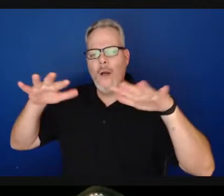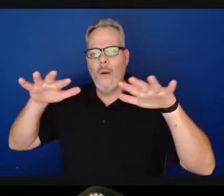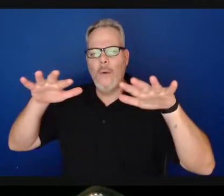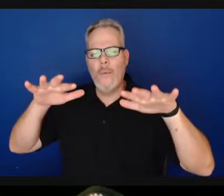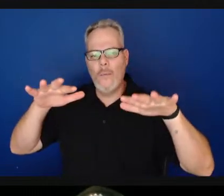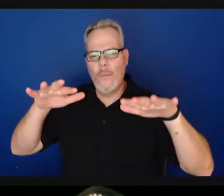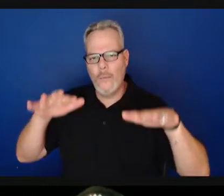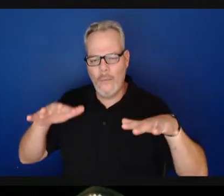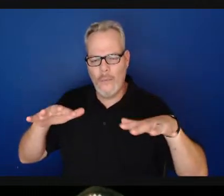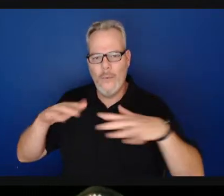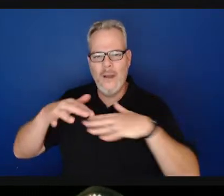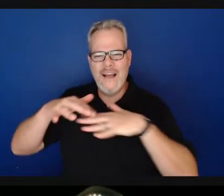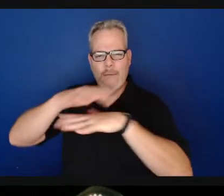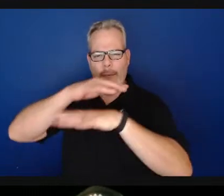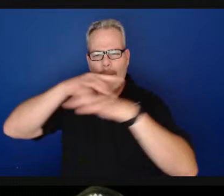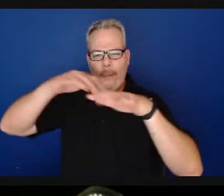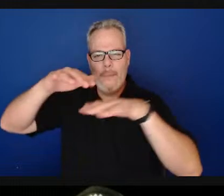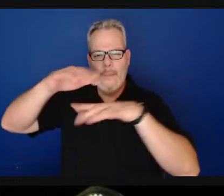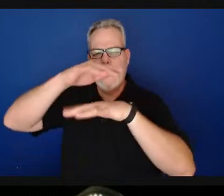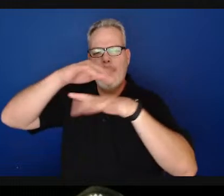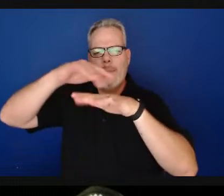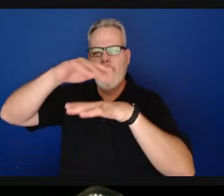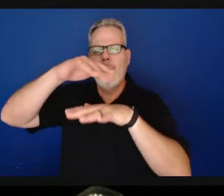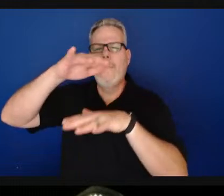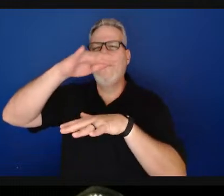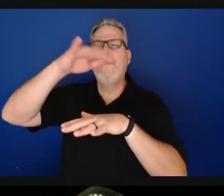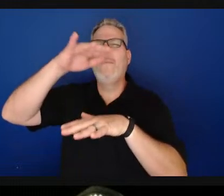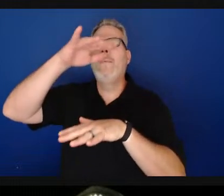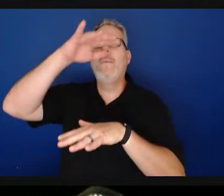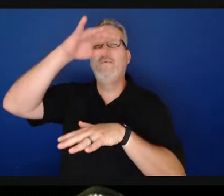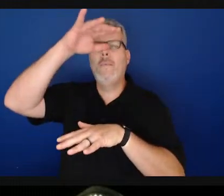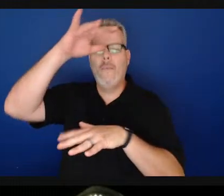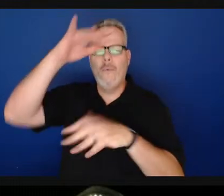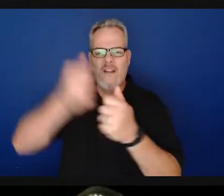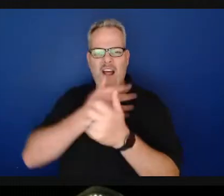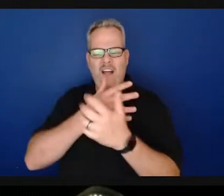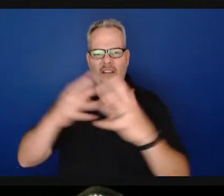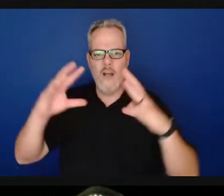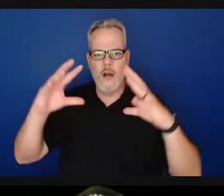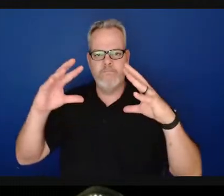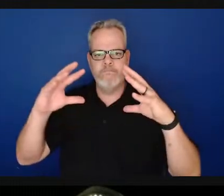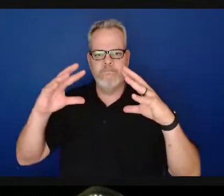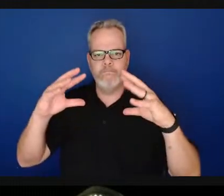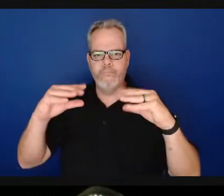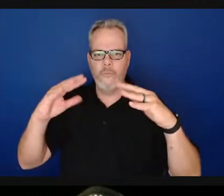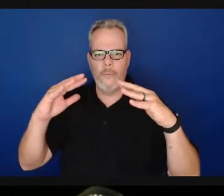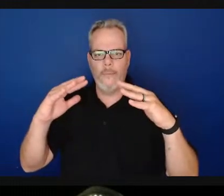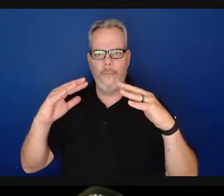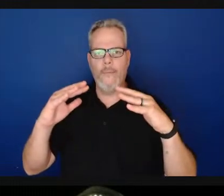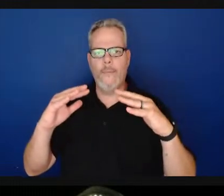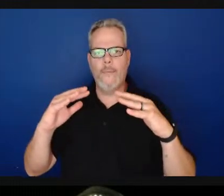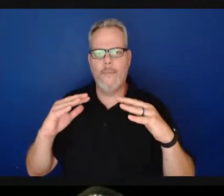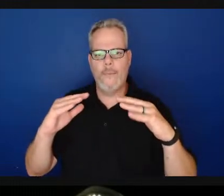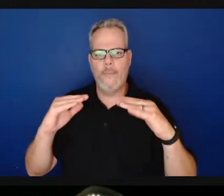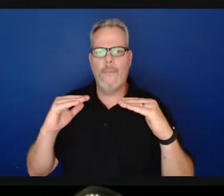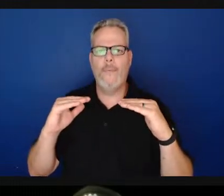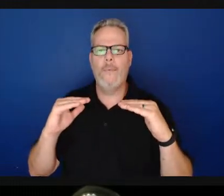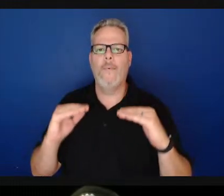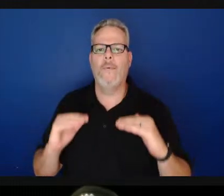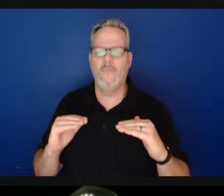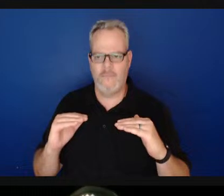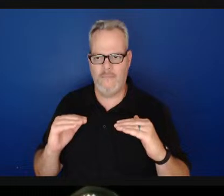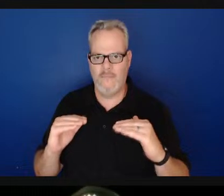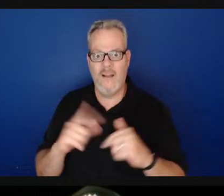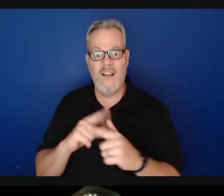gas escapes and the whole lava surface sags back down and loses some of that depth. And here it is, episode